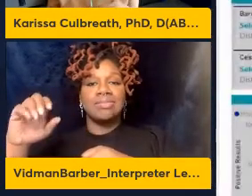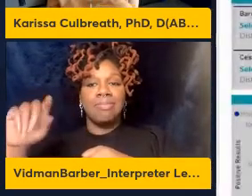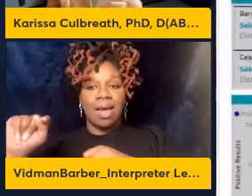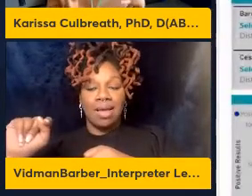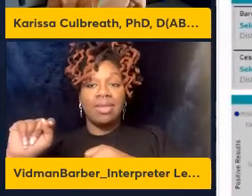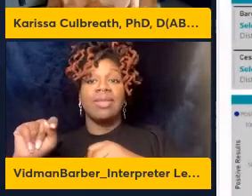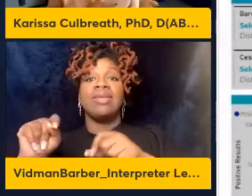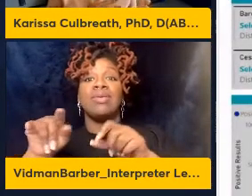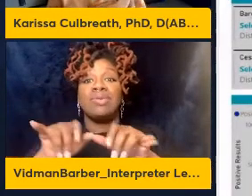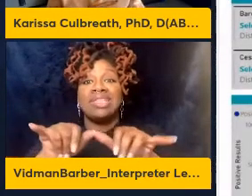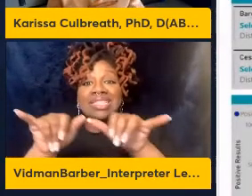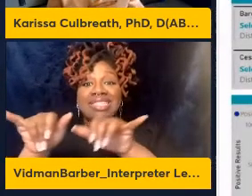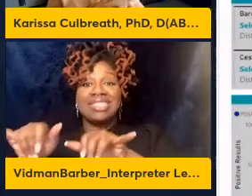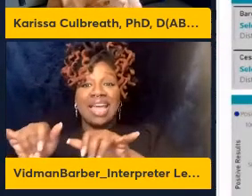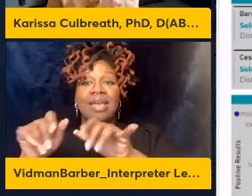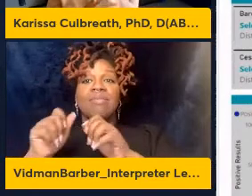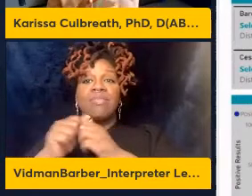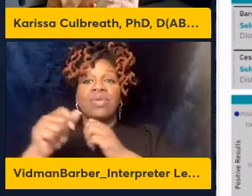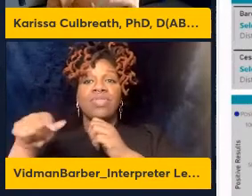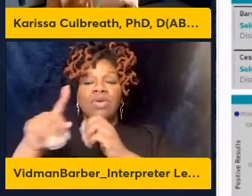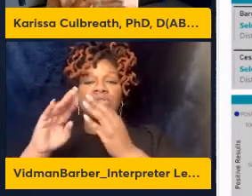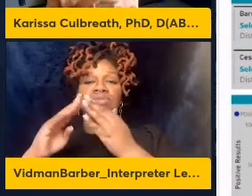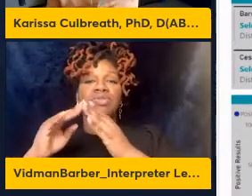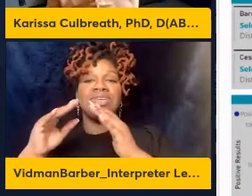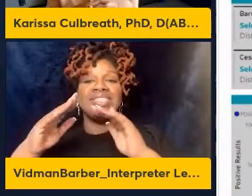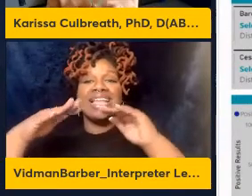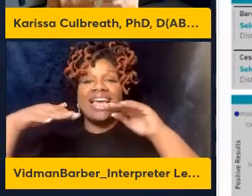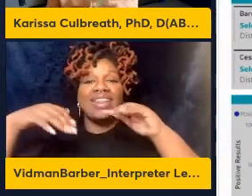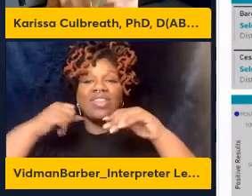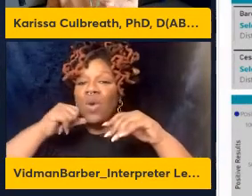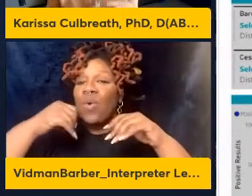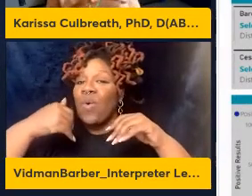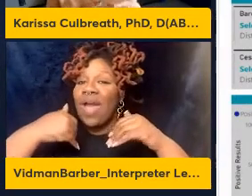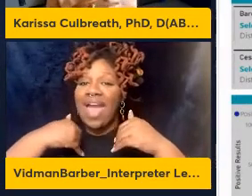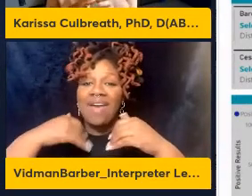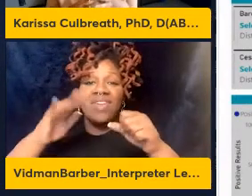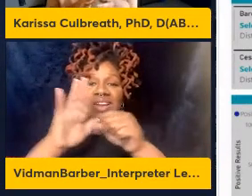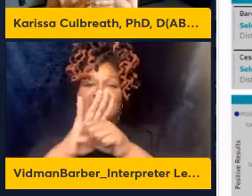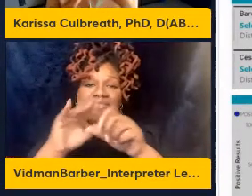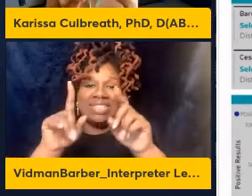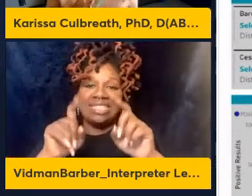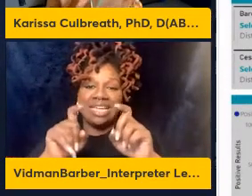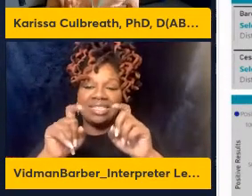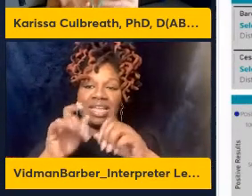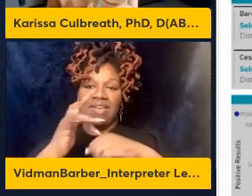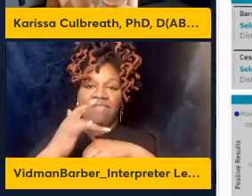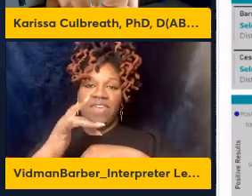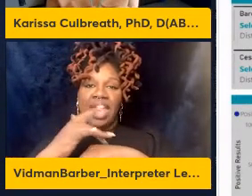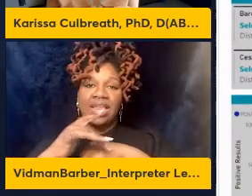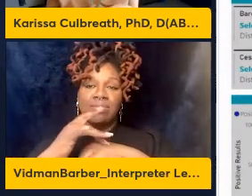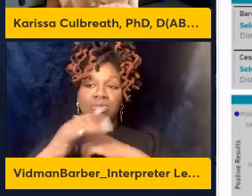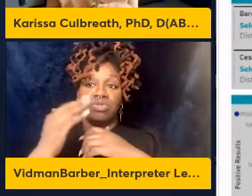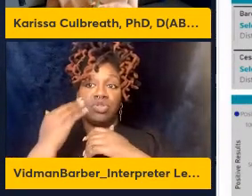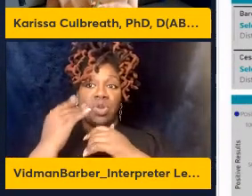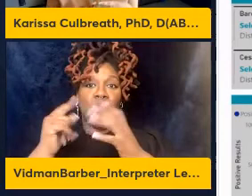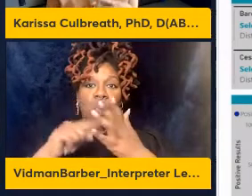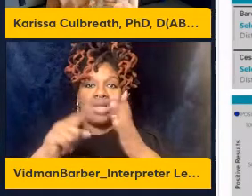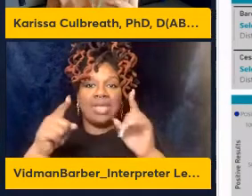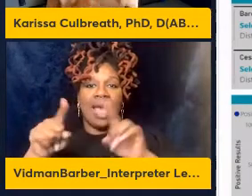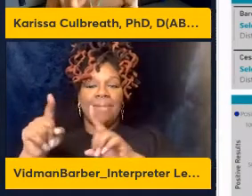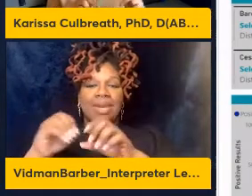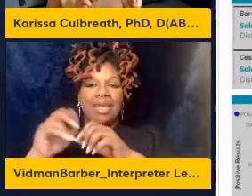communities that lack access to testing, where there may not be enough testing for us to know what's happening in those